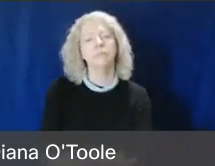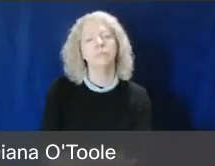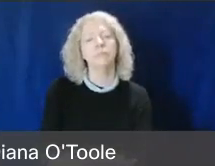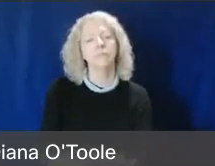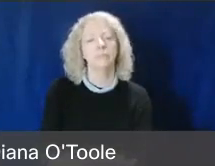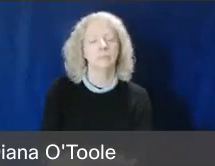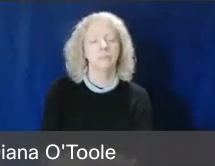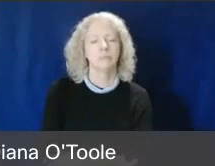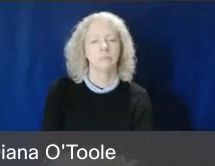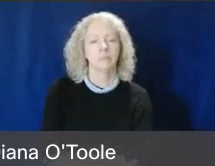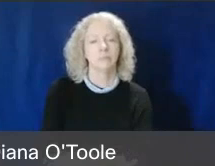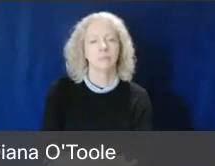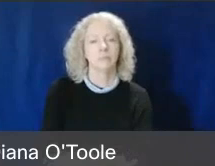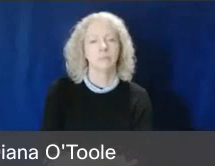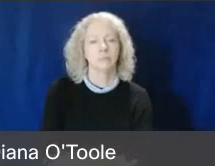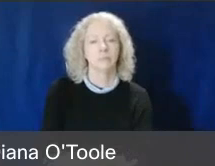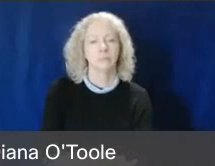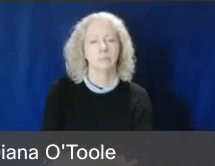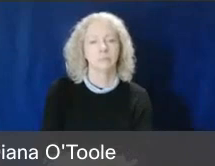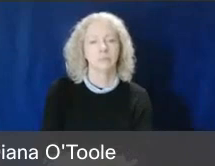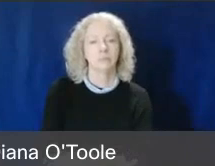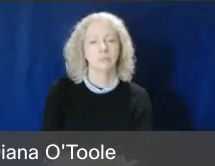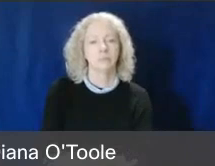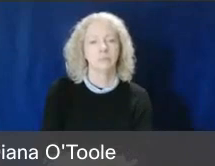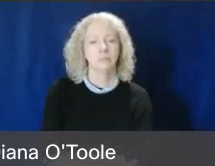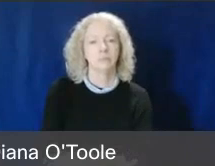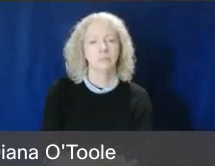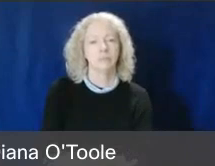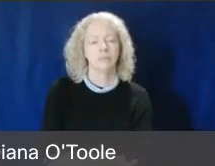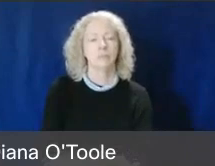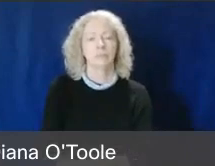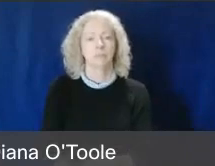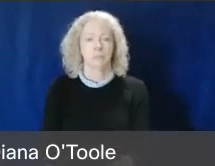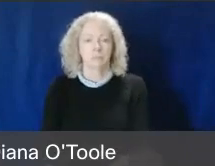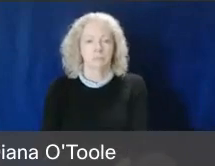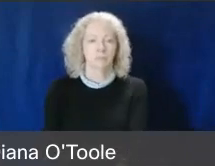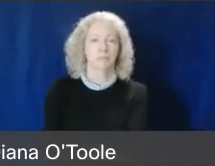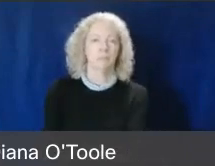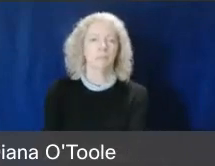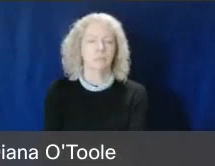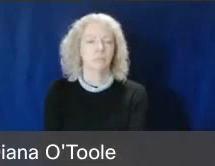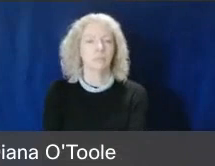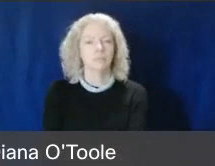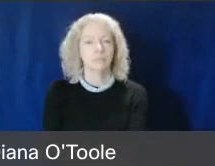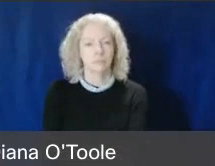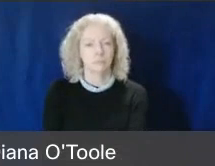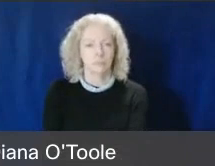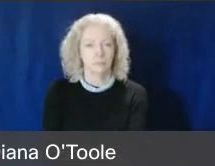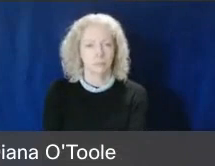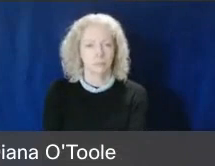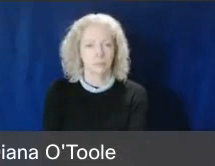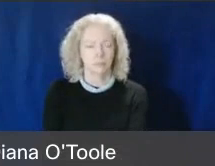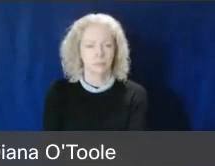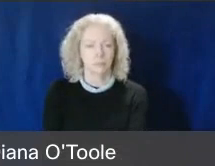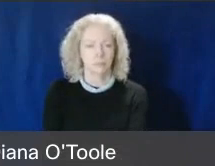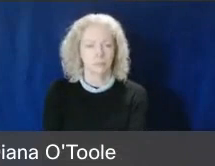online resources instead of textbooks that are expensive for our students. This past year, we saved students